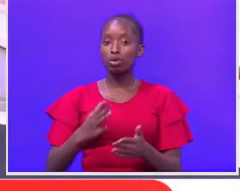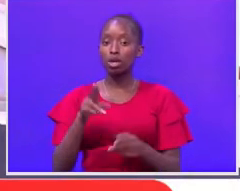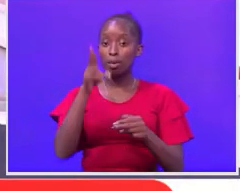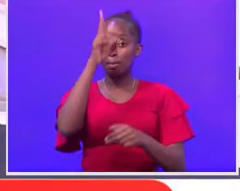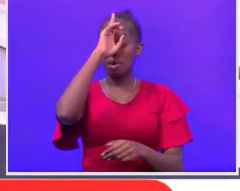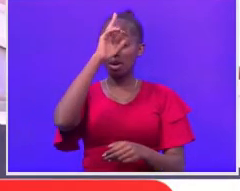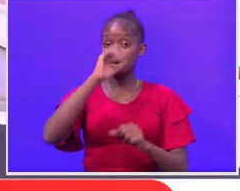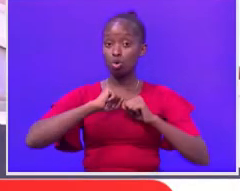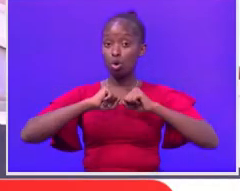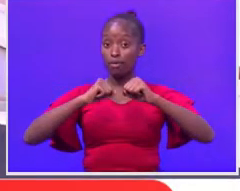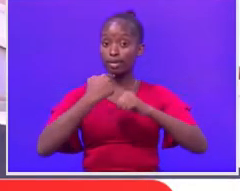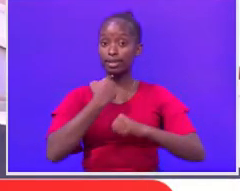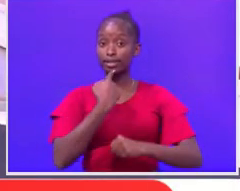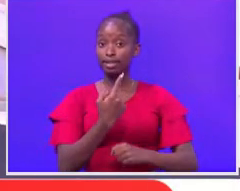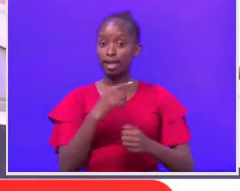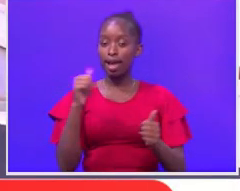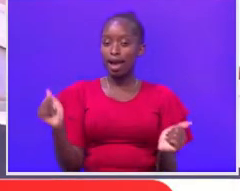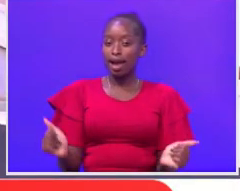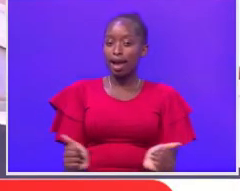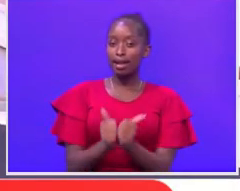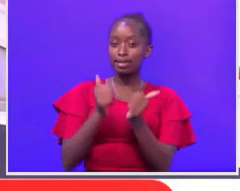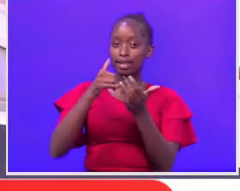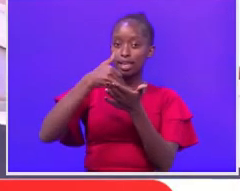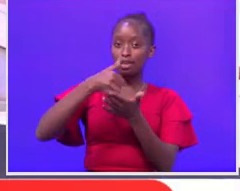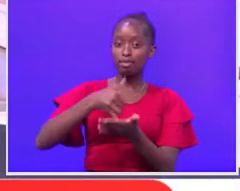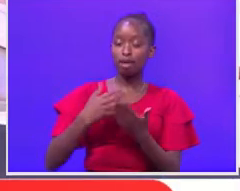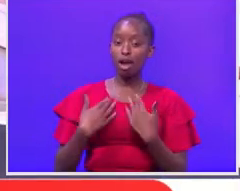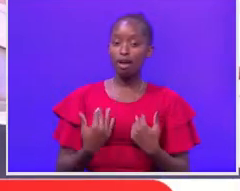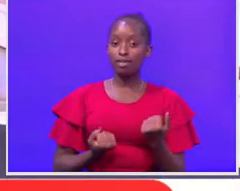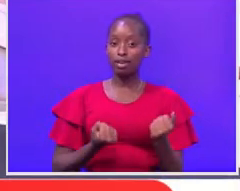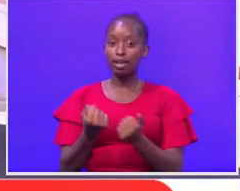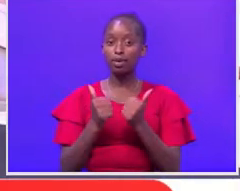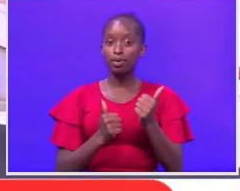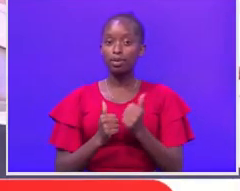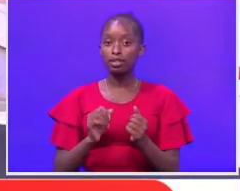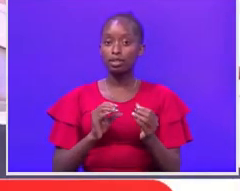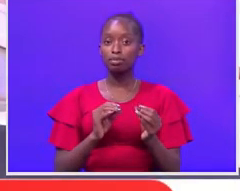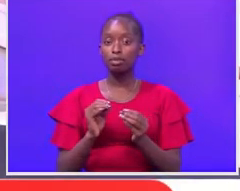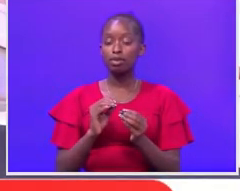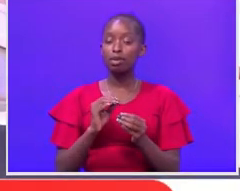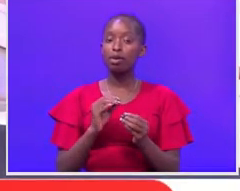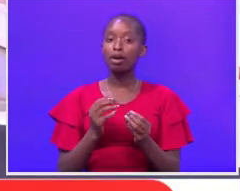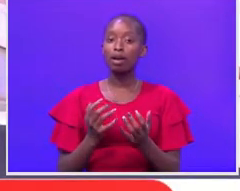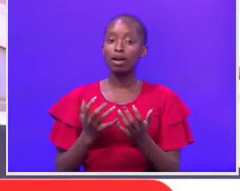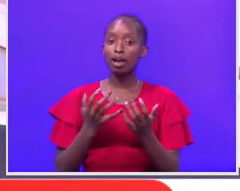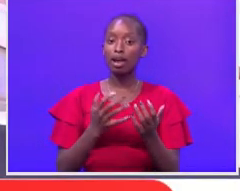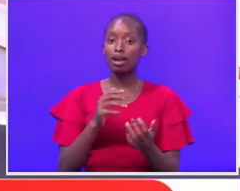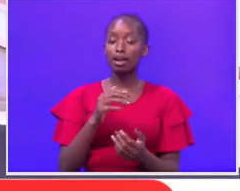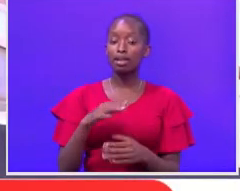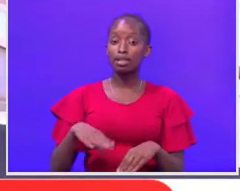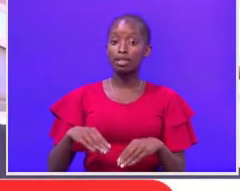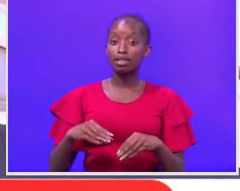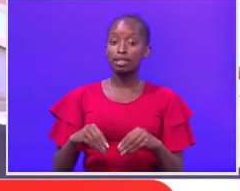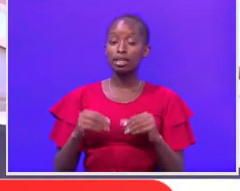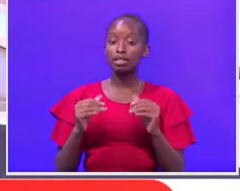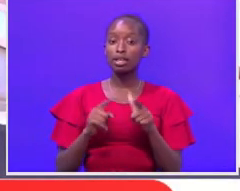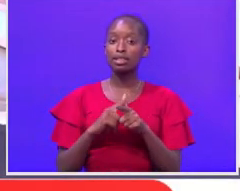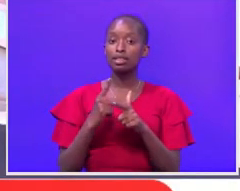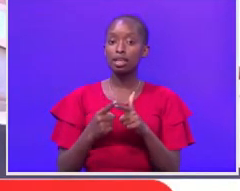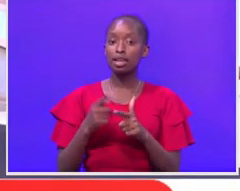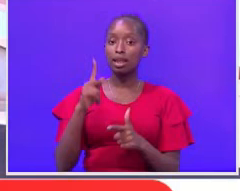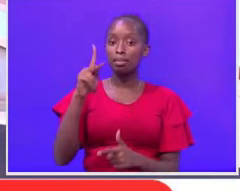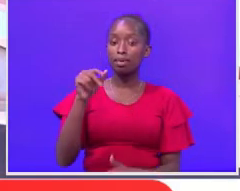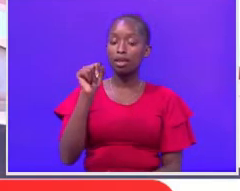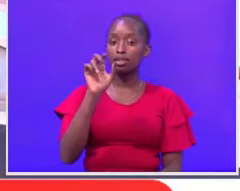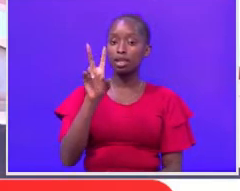Musa Omar said the accident involved a tractor ferrying sand and a PSV from Bomet. Travelers